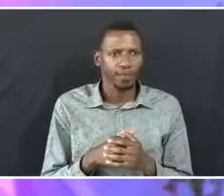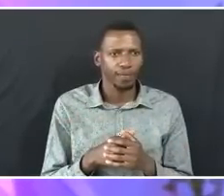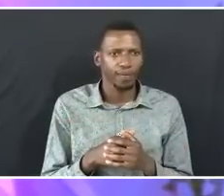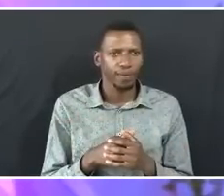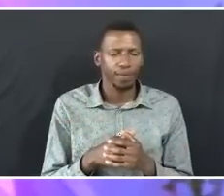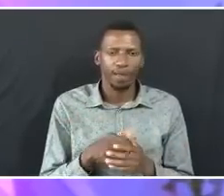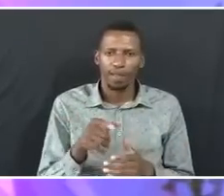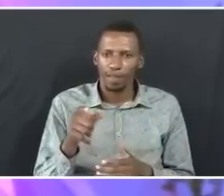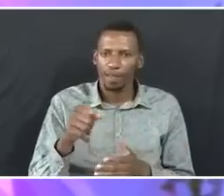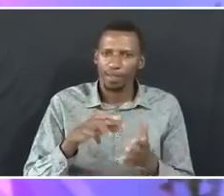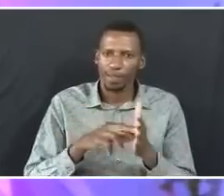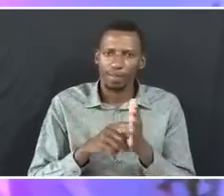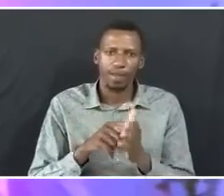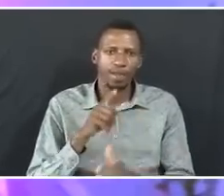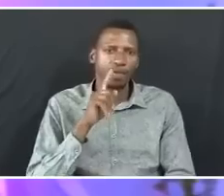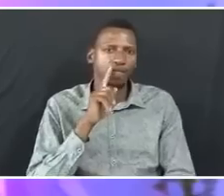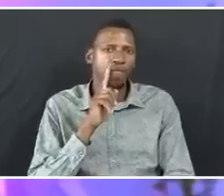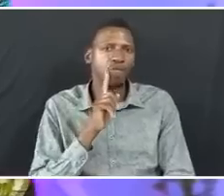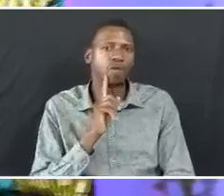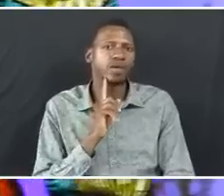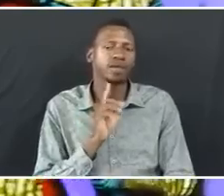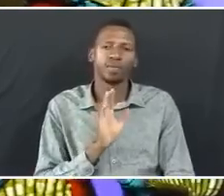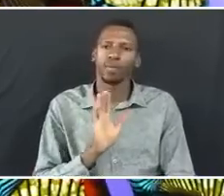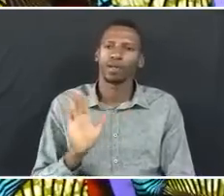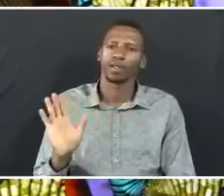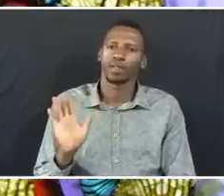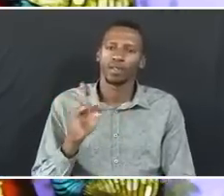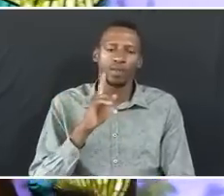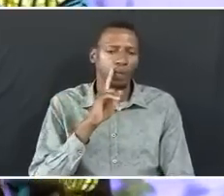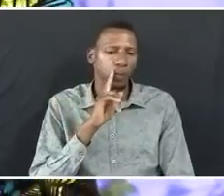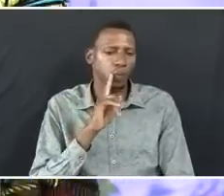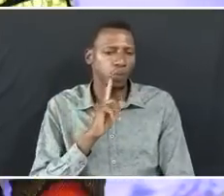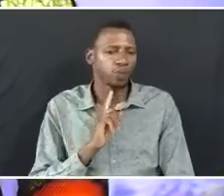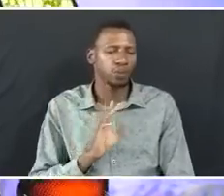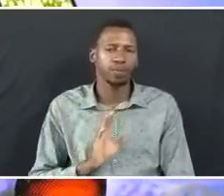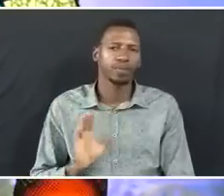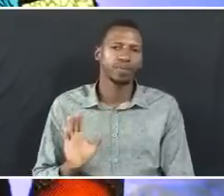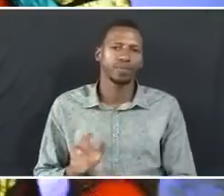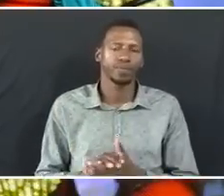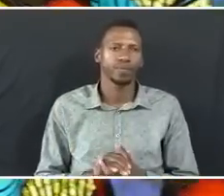His lust. I would call it so. Lust.